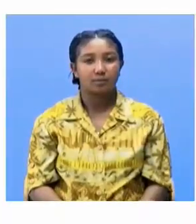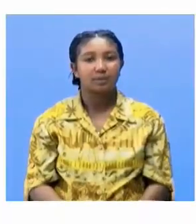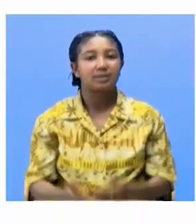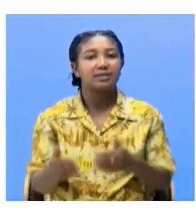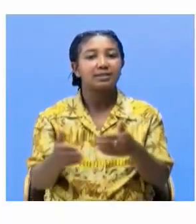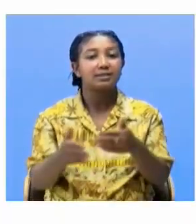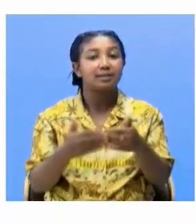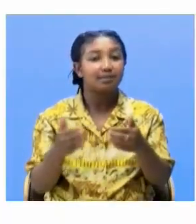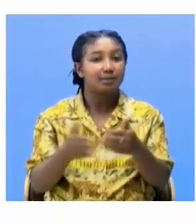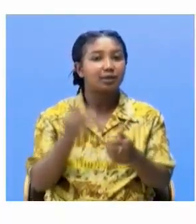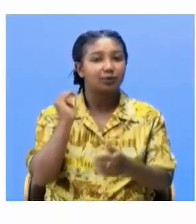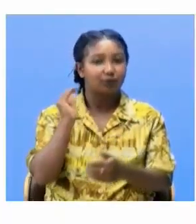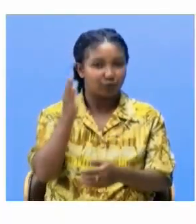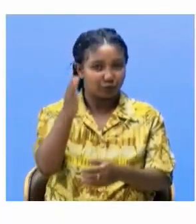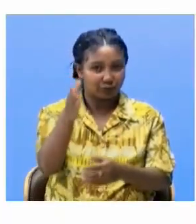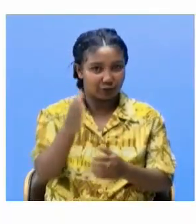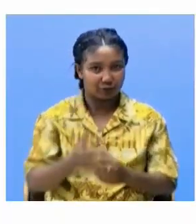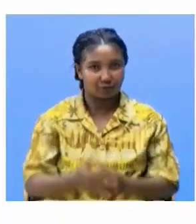Simple future.